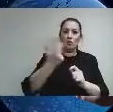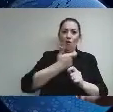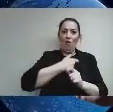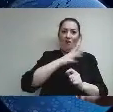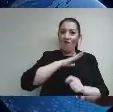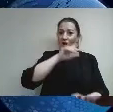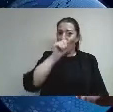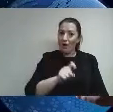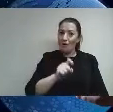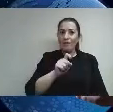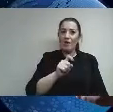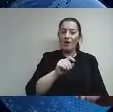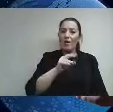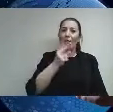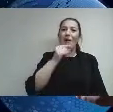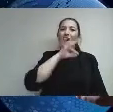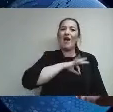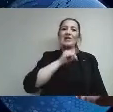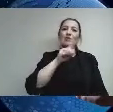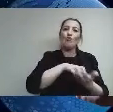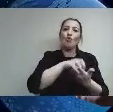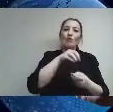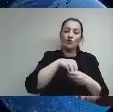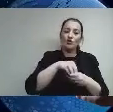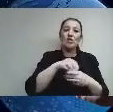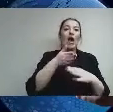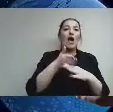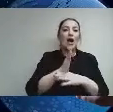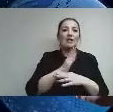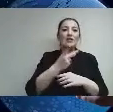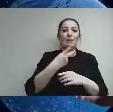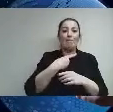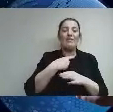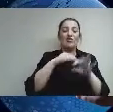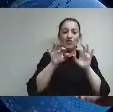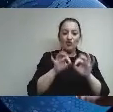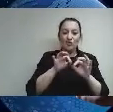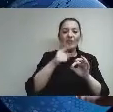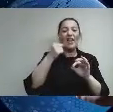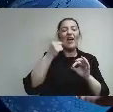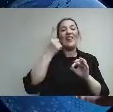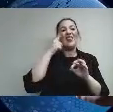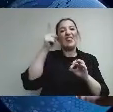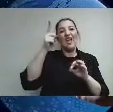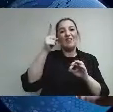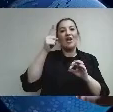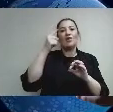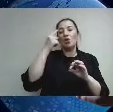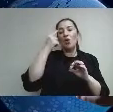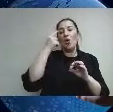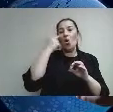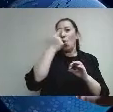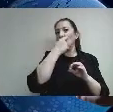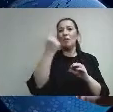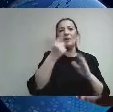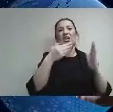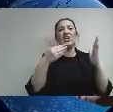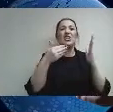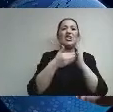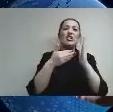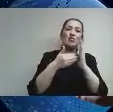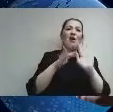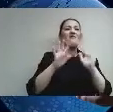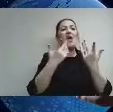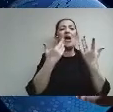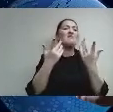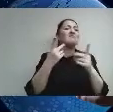to social goods? Well, in the eyes of the state, we are entrepreneurs. We're not any different from any